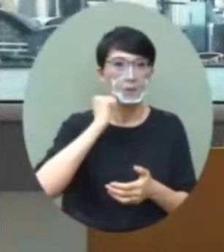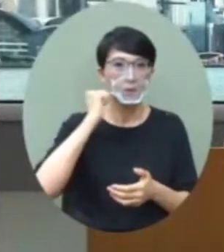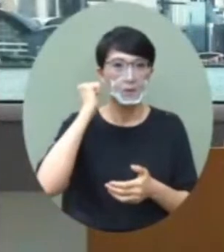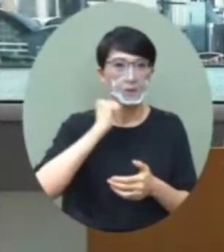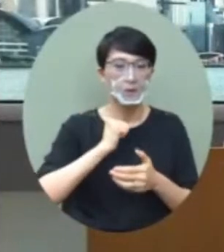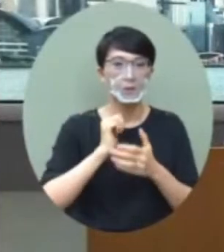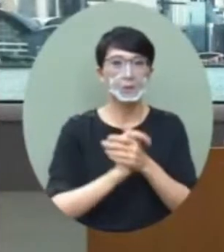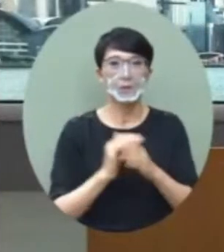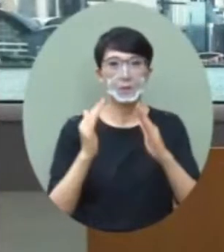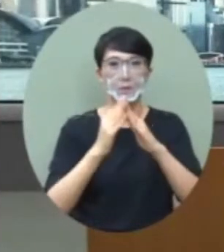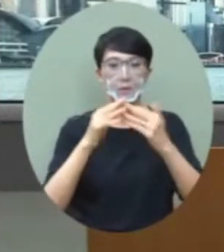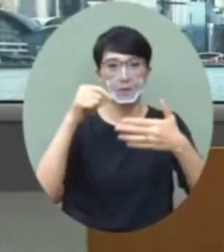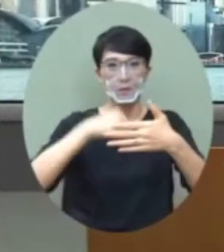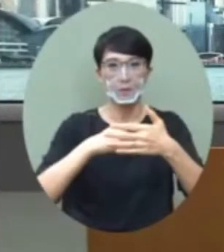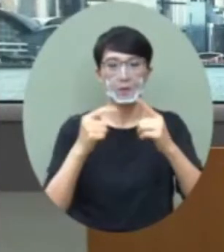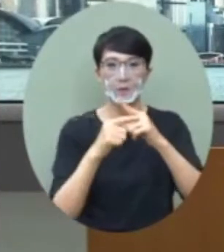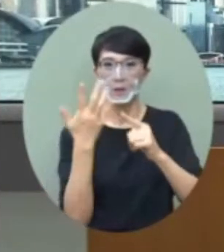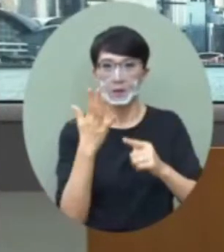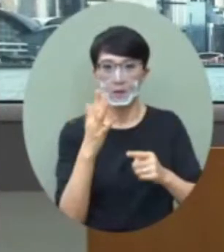position. The